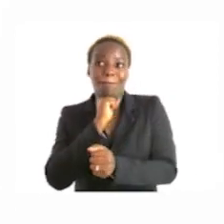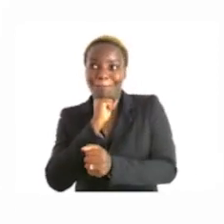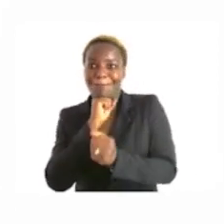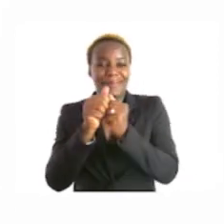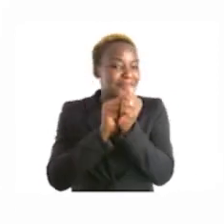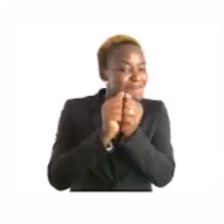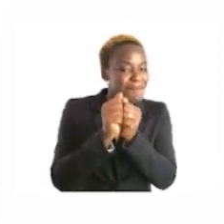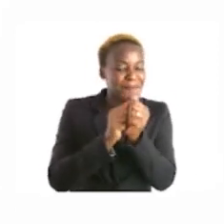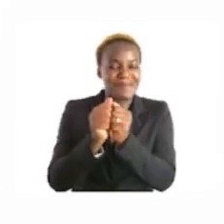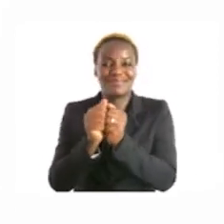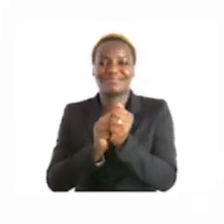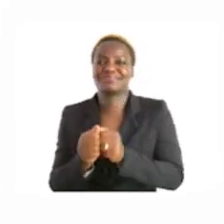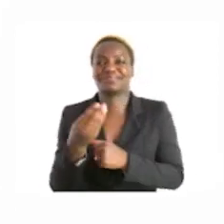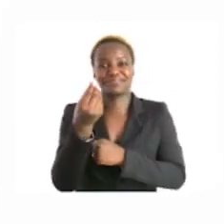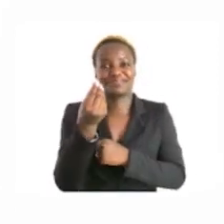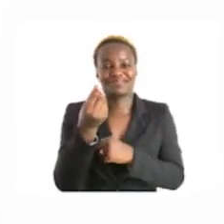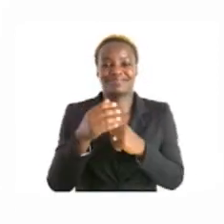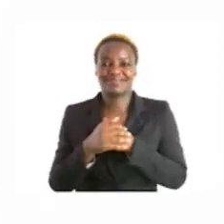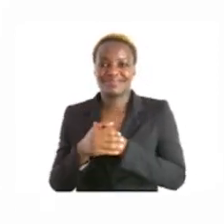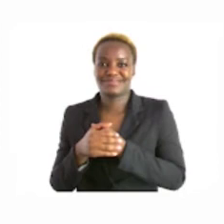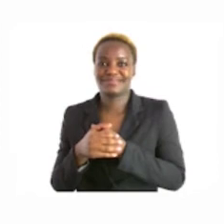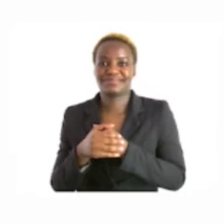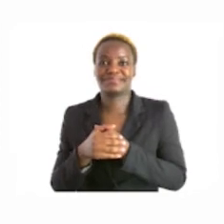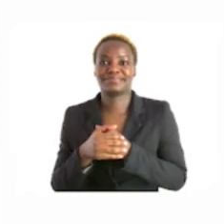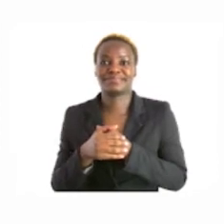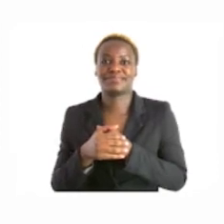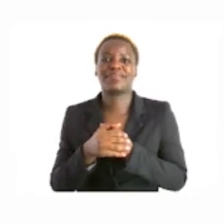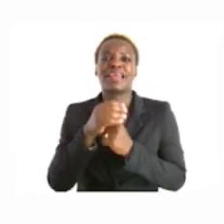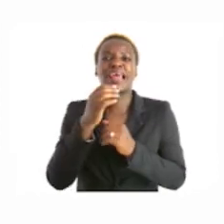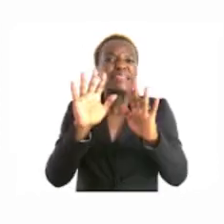noise. Yes, the paper money. Okay, now what do you think